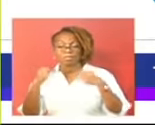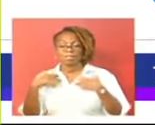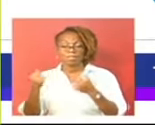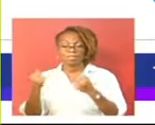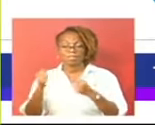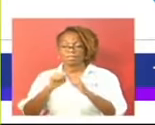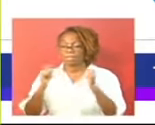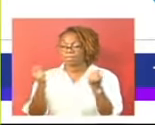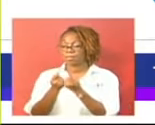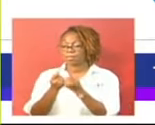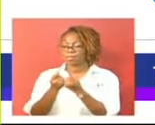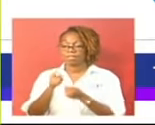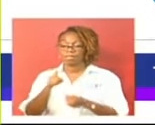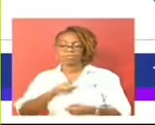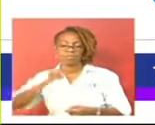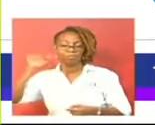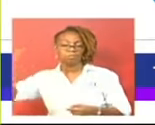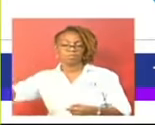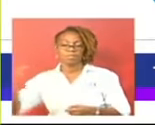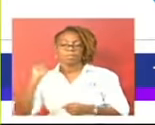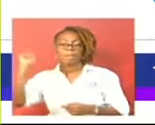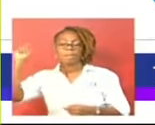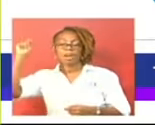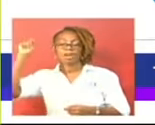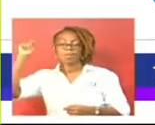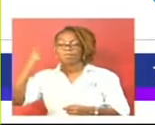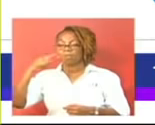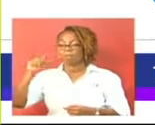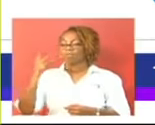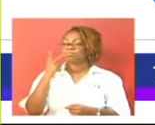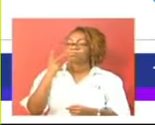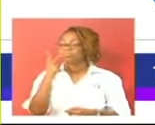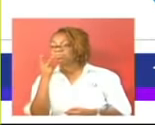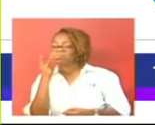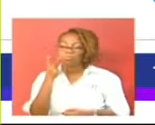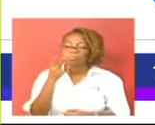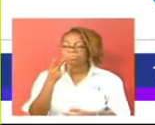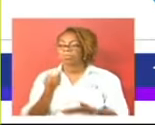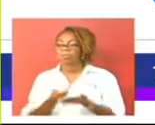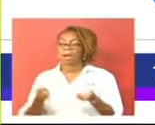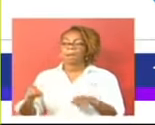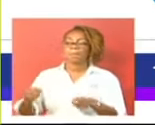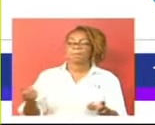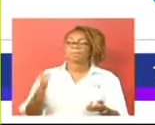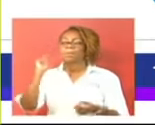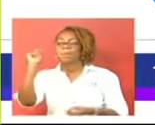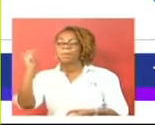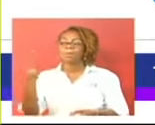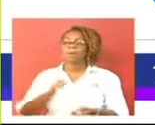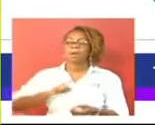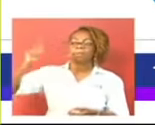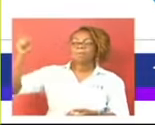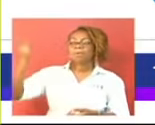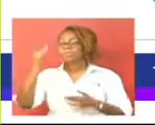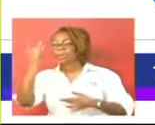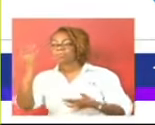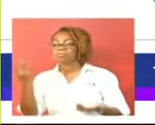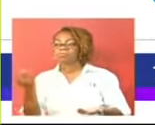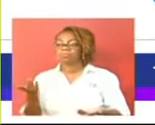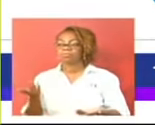last week to see what's been going on the island with the rise in cases? And secondly, could you share with us the details of that?